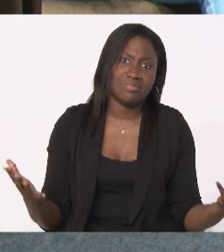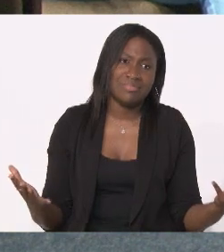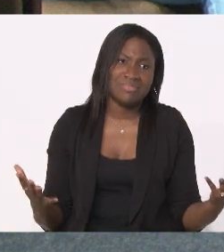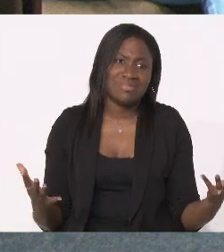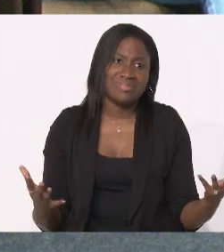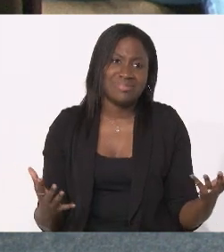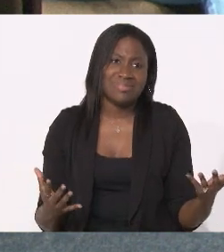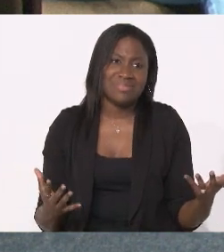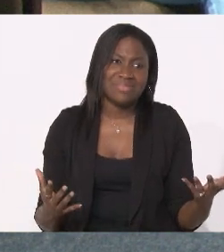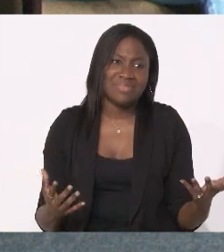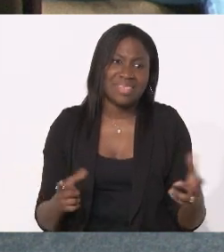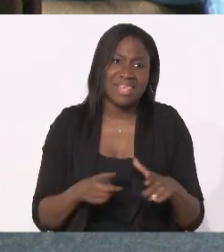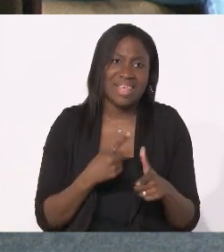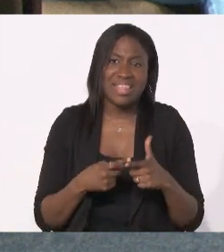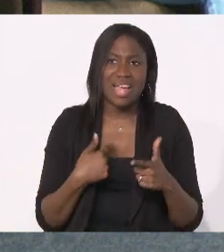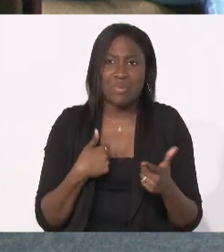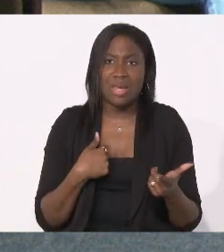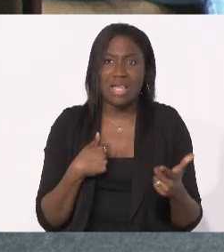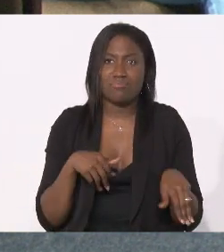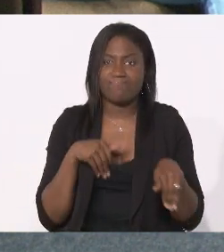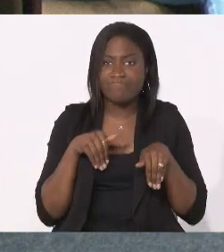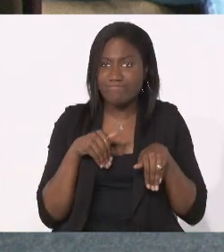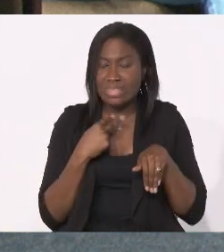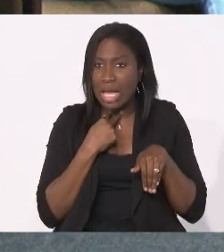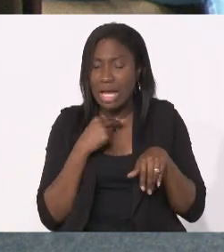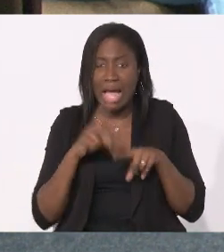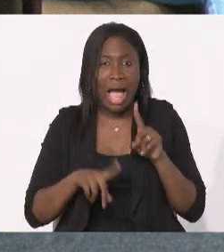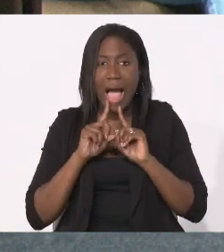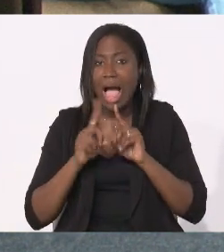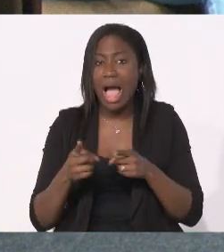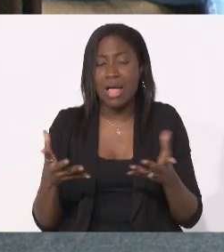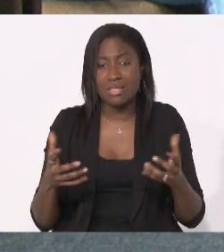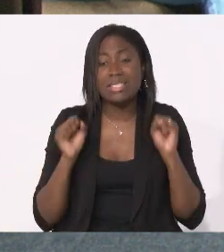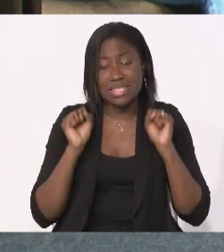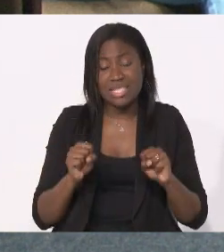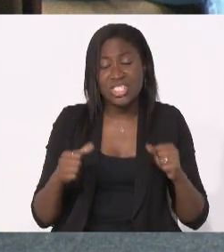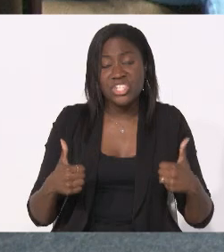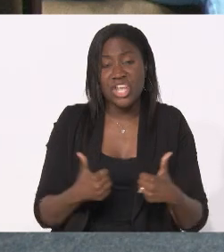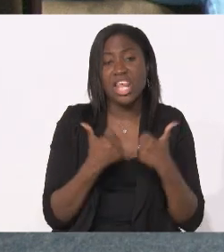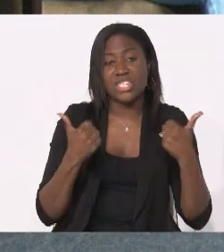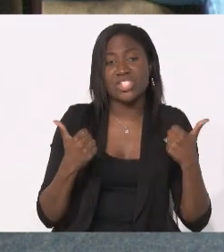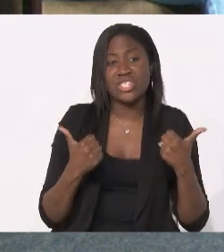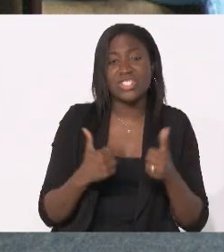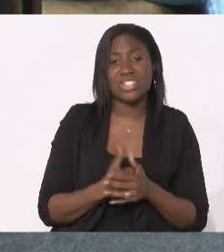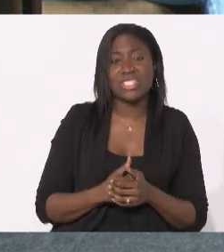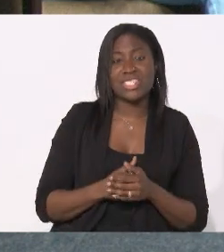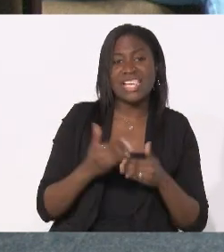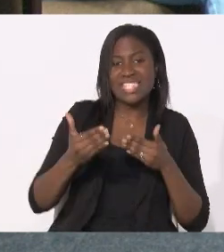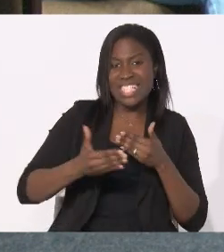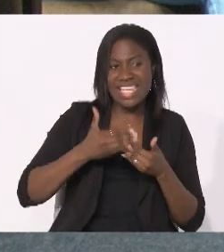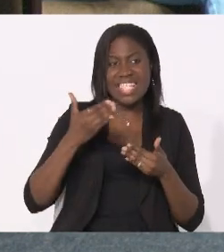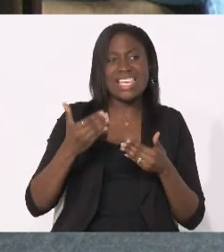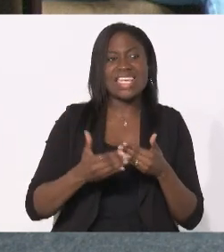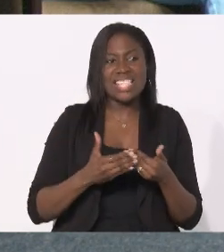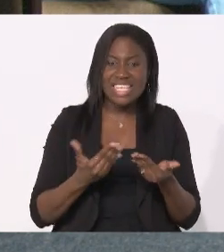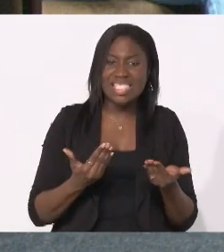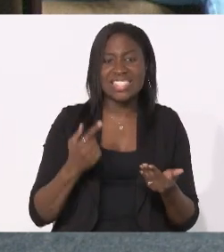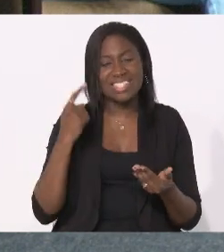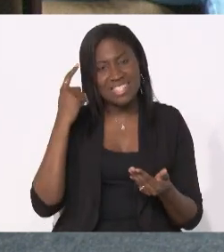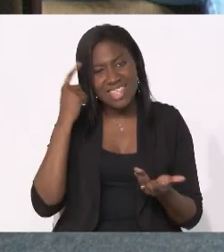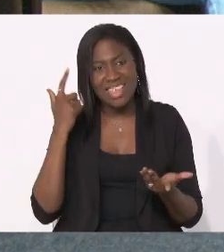it's the same disciplines. It's the same ecosystem. And at the end of the day, it's not the agency is not the